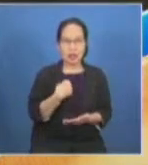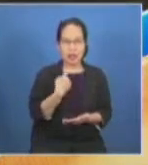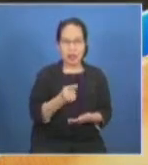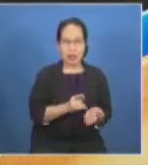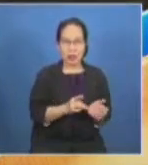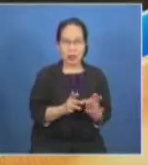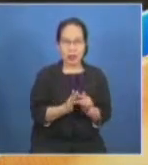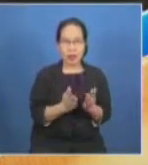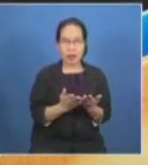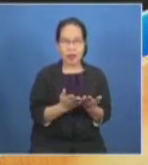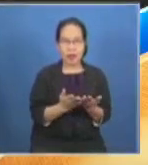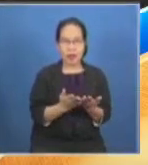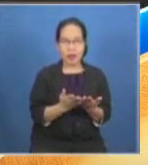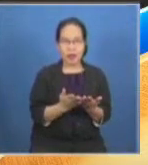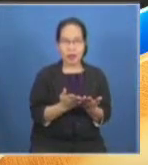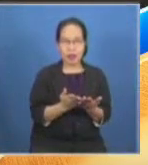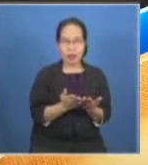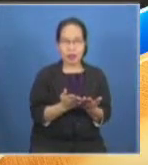the Bible calls